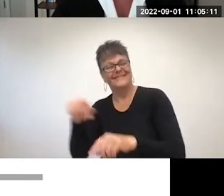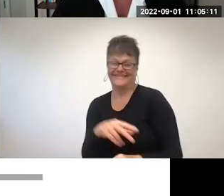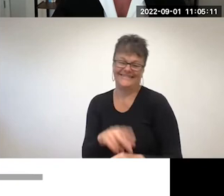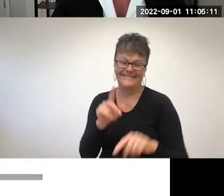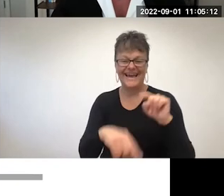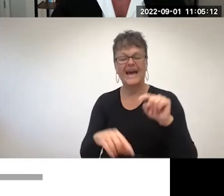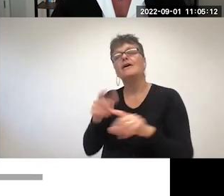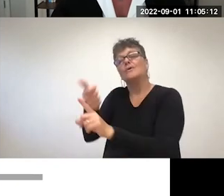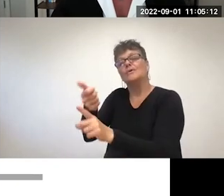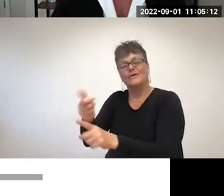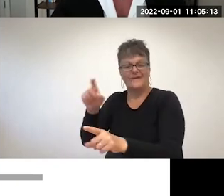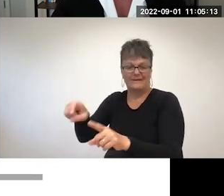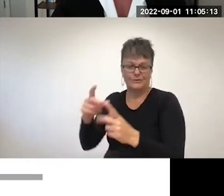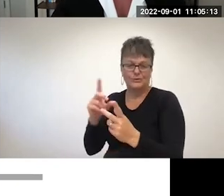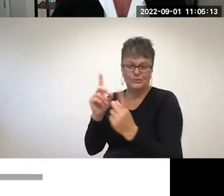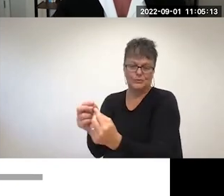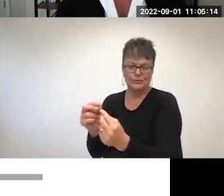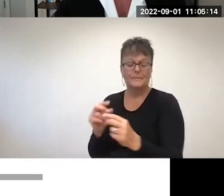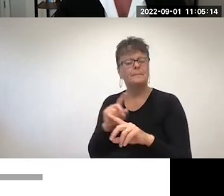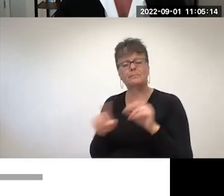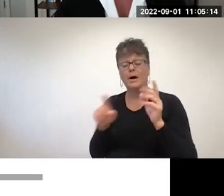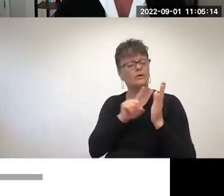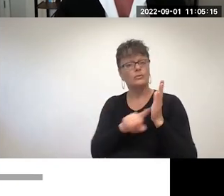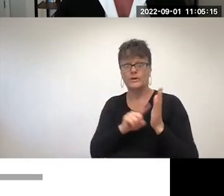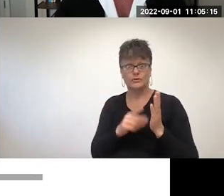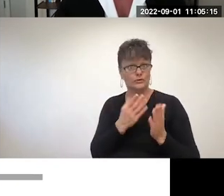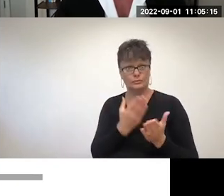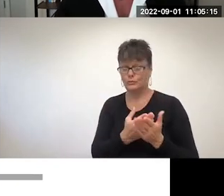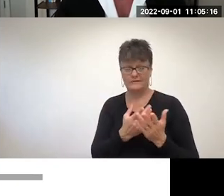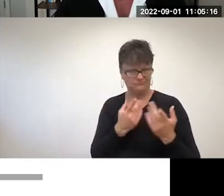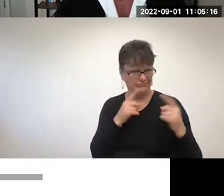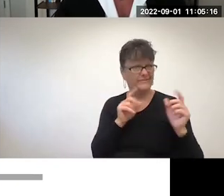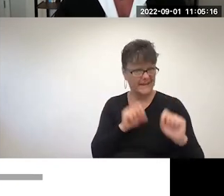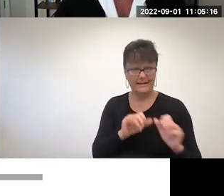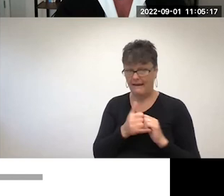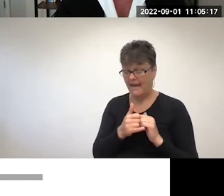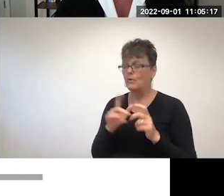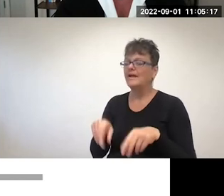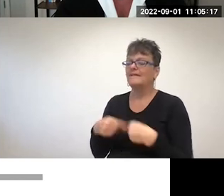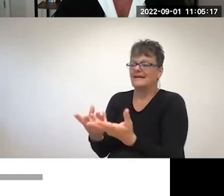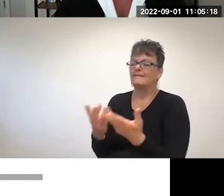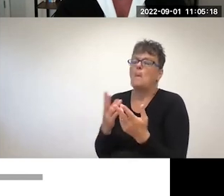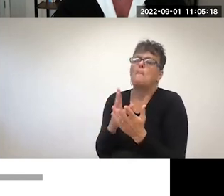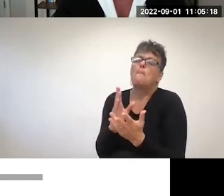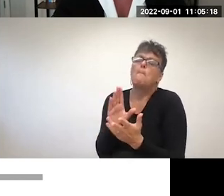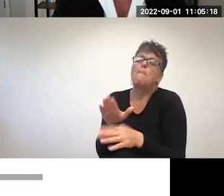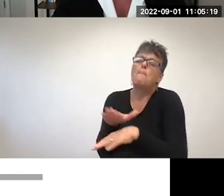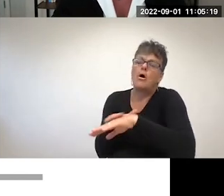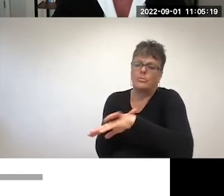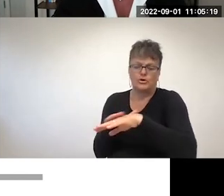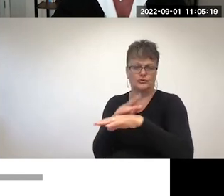for themselves. A research-proven way to do that is to provide a partial framework. And this can be something as simple